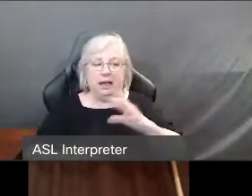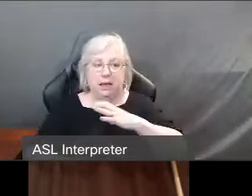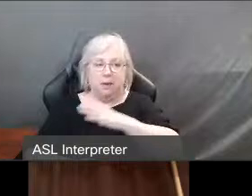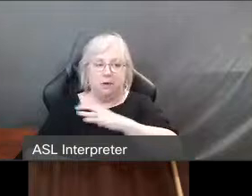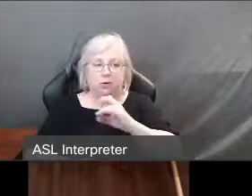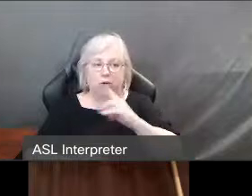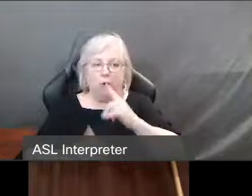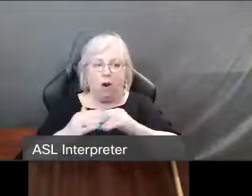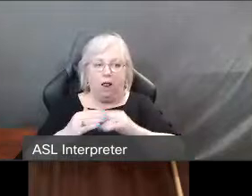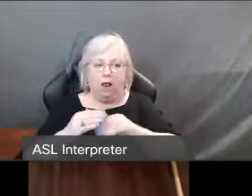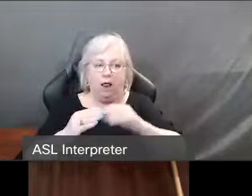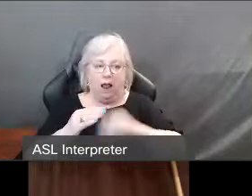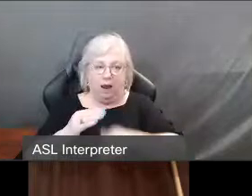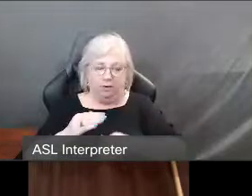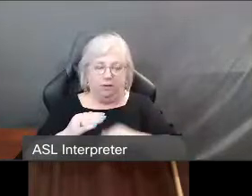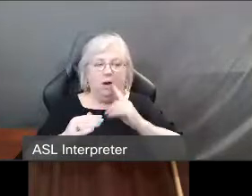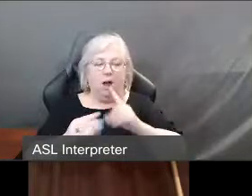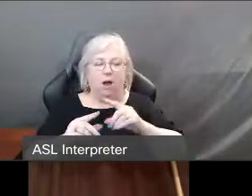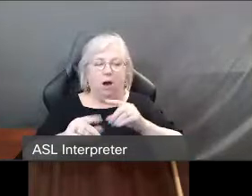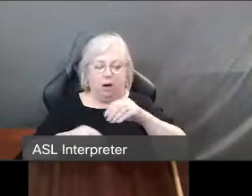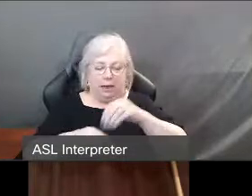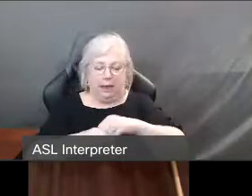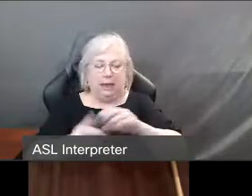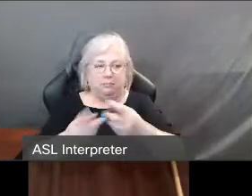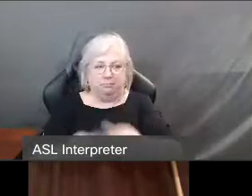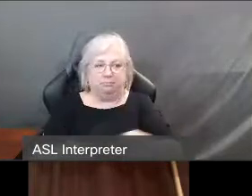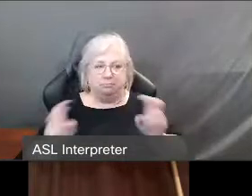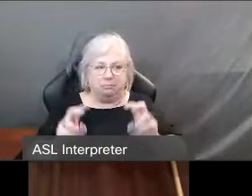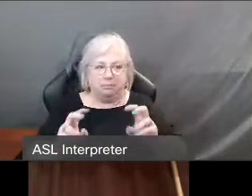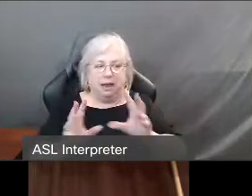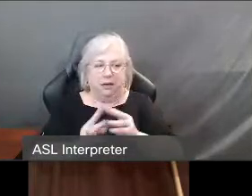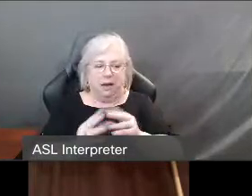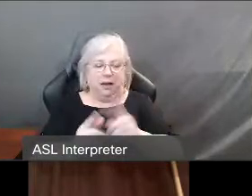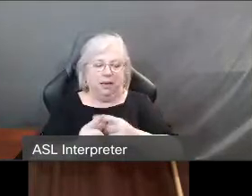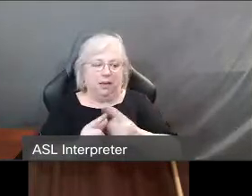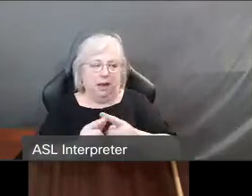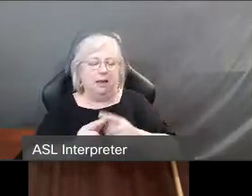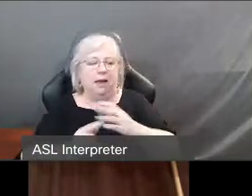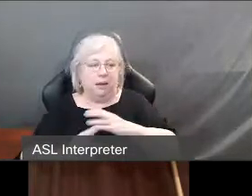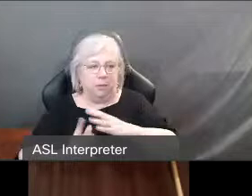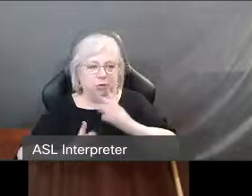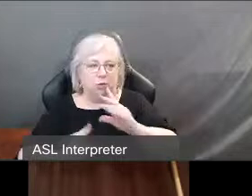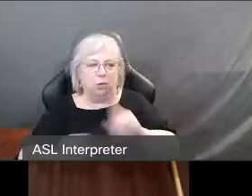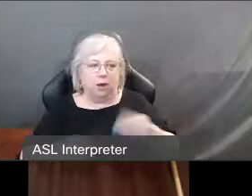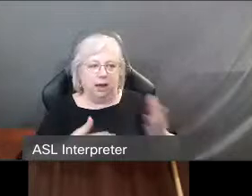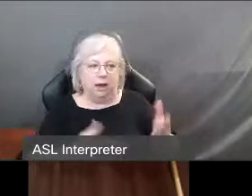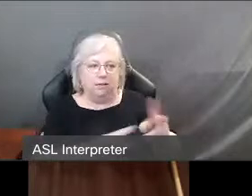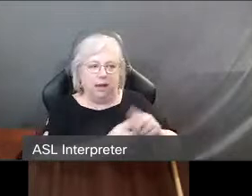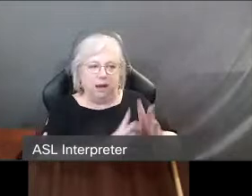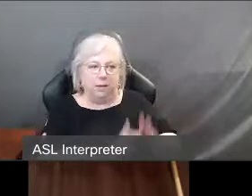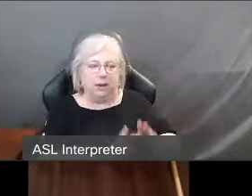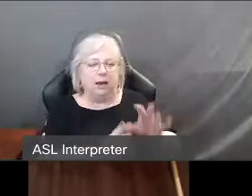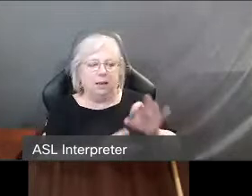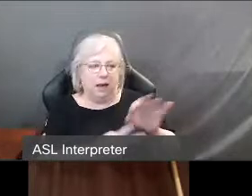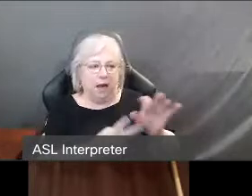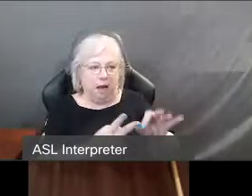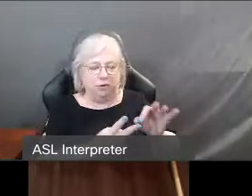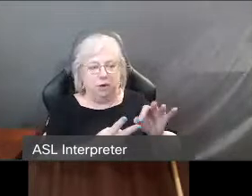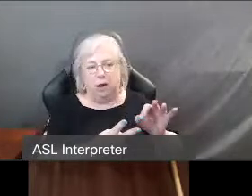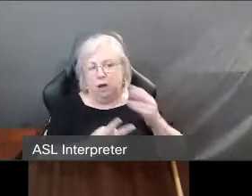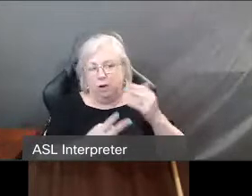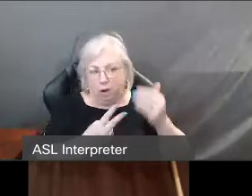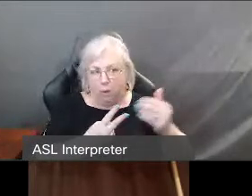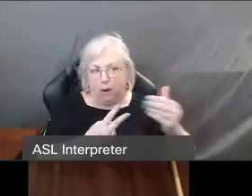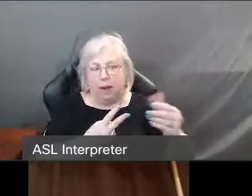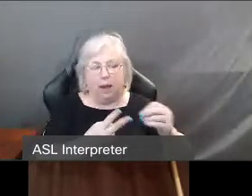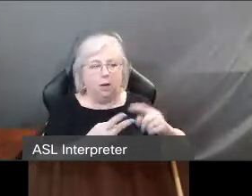or less are in attendance at the hearing. The commissioners will give the applicant an option to be heard or deferred at the